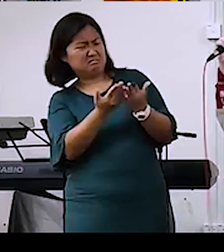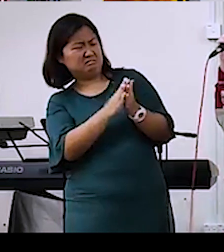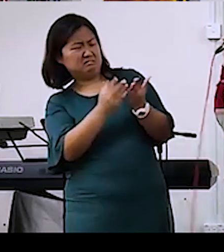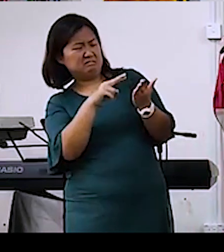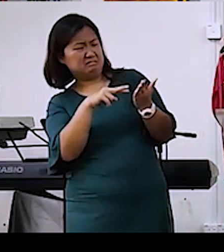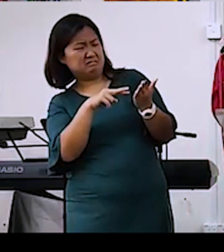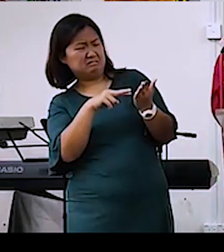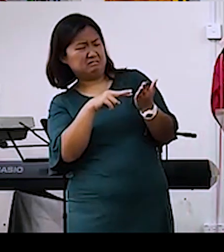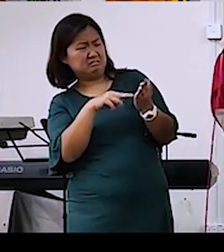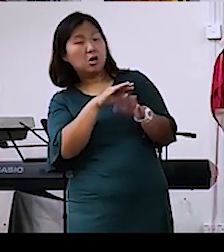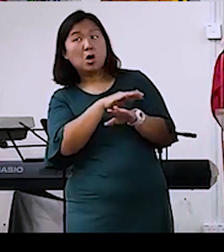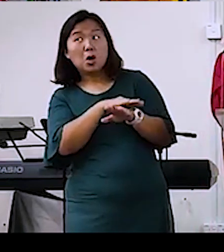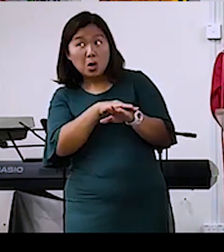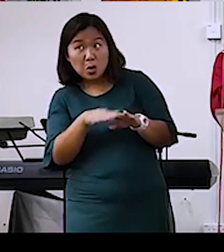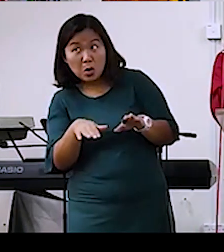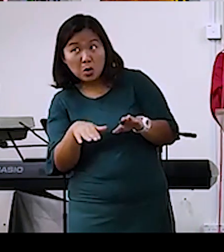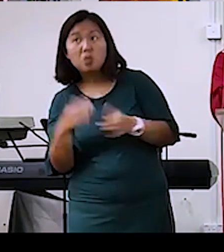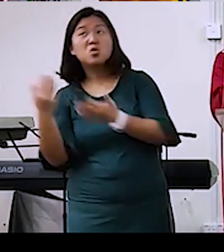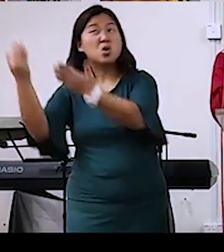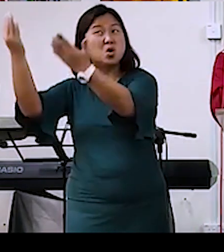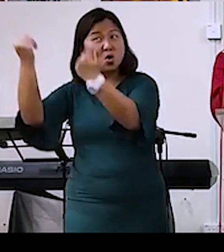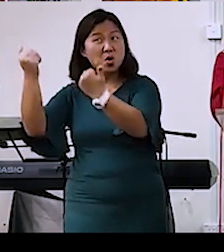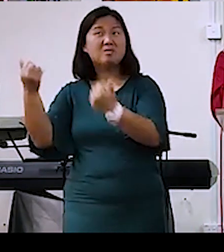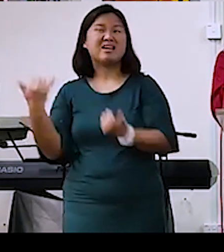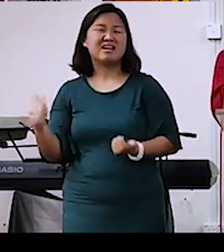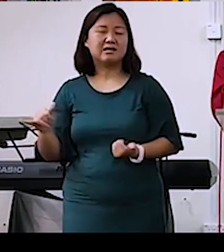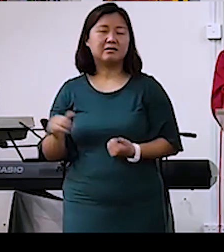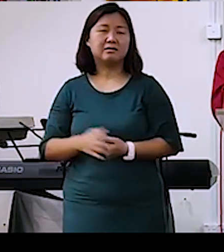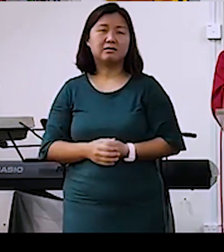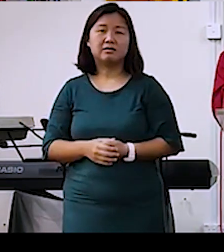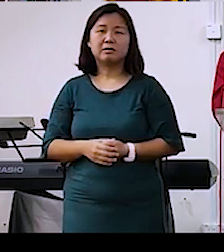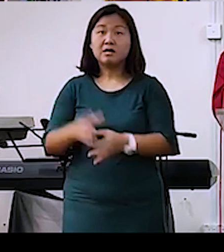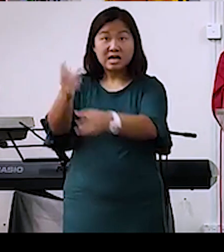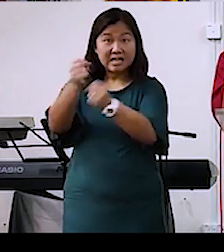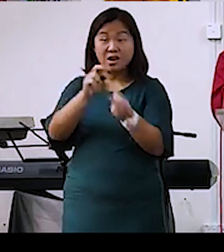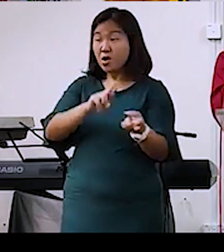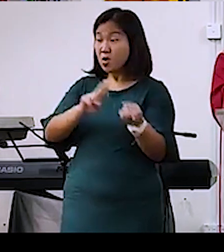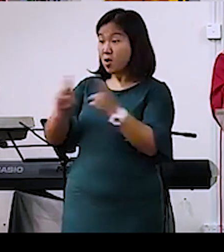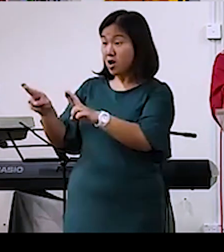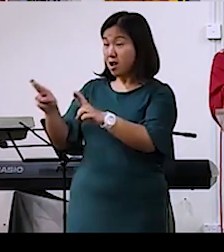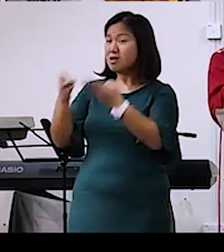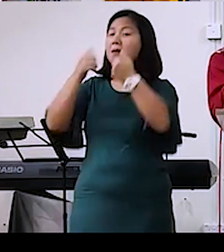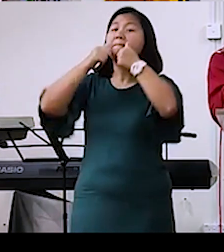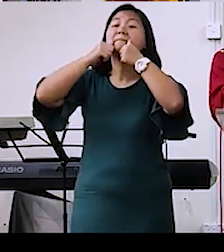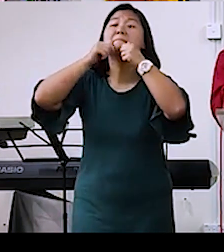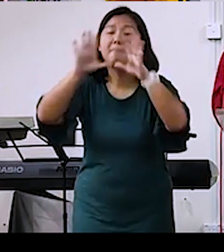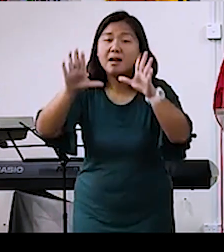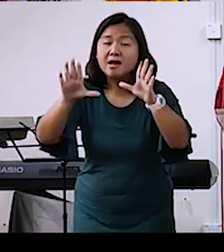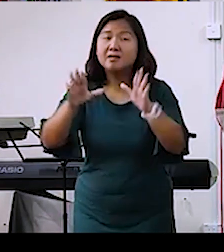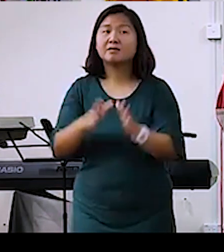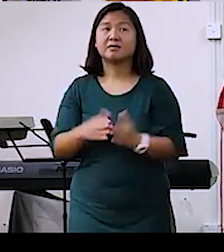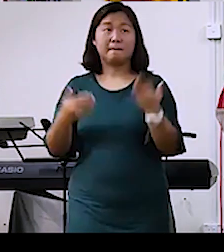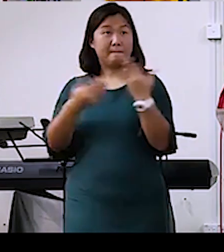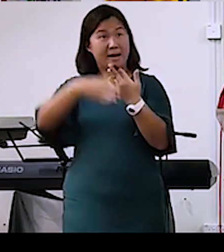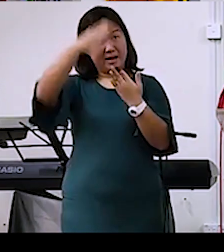Don't expect anything. Turn to the word of God. And get ready to be blessed by God as you dive into 2